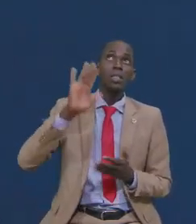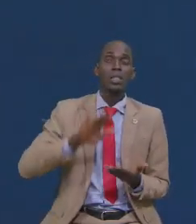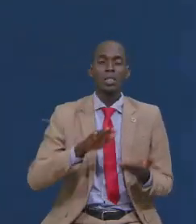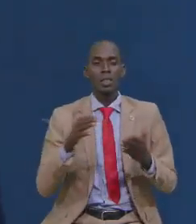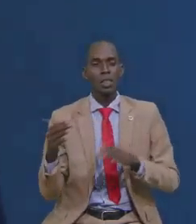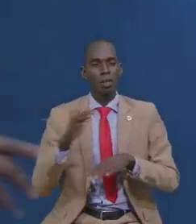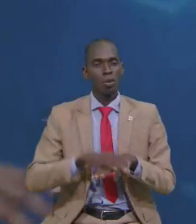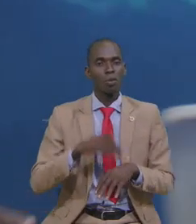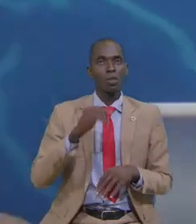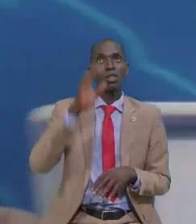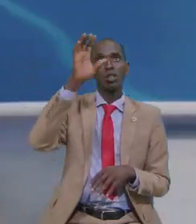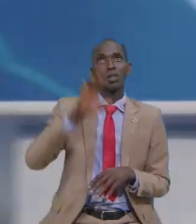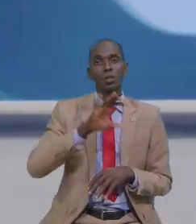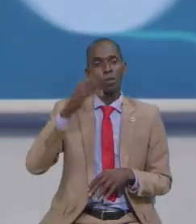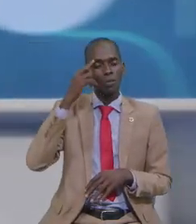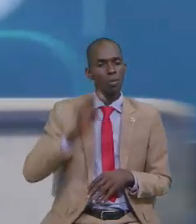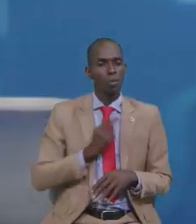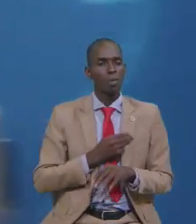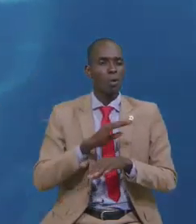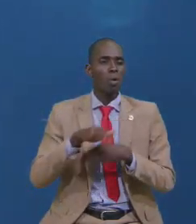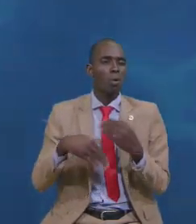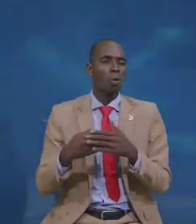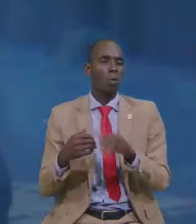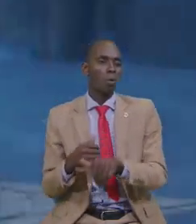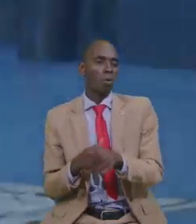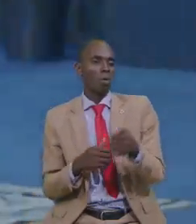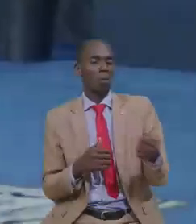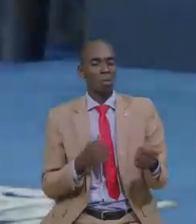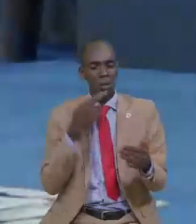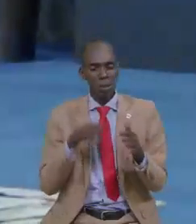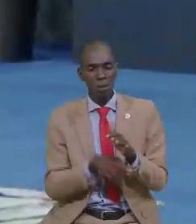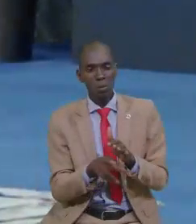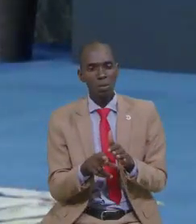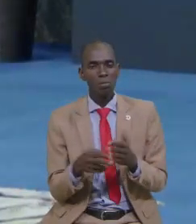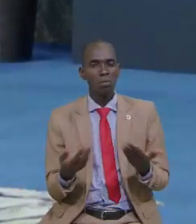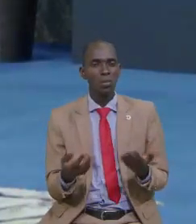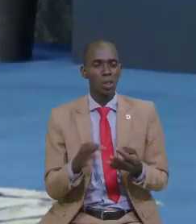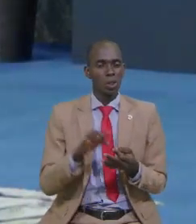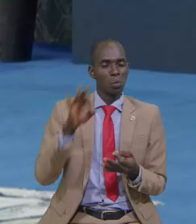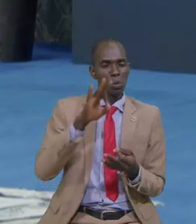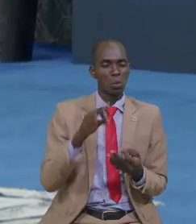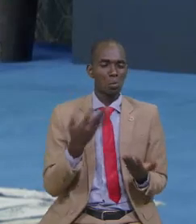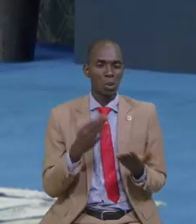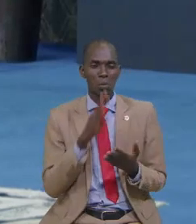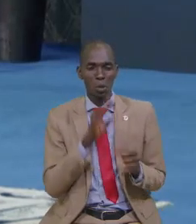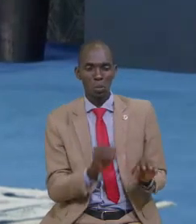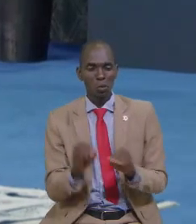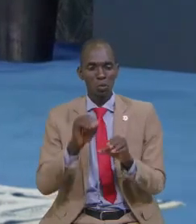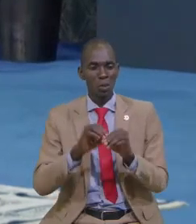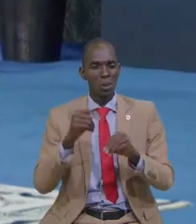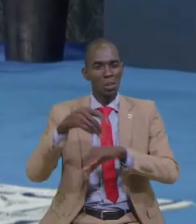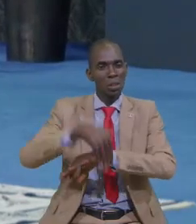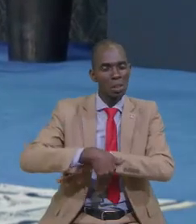the other serpents, spiritual, they come in the night, they come in the dream,